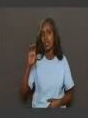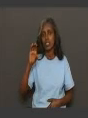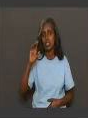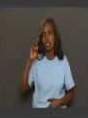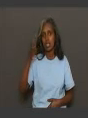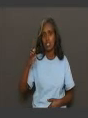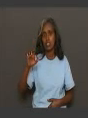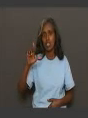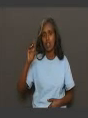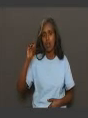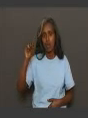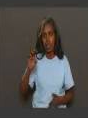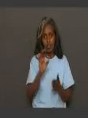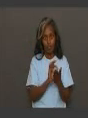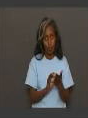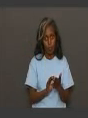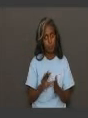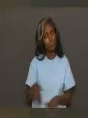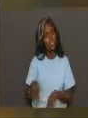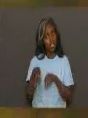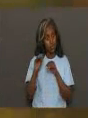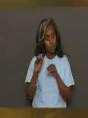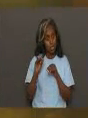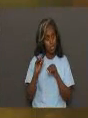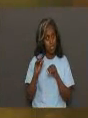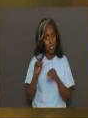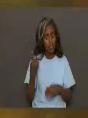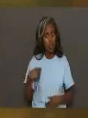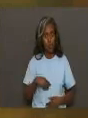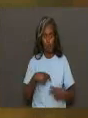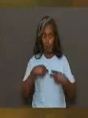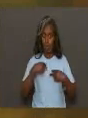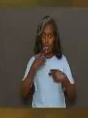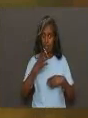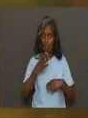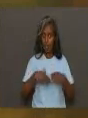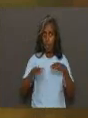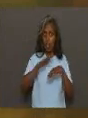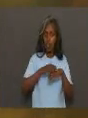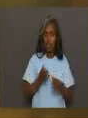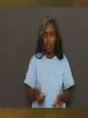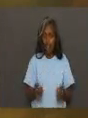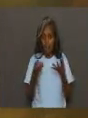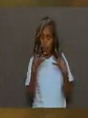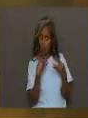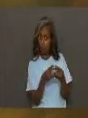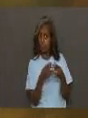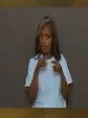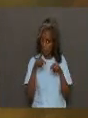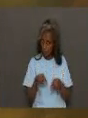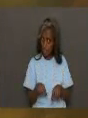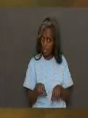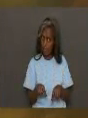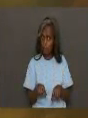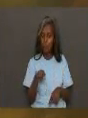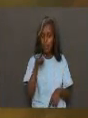row echelon forms. Students, we have covered a lot of material